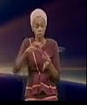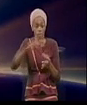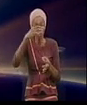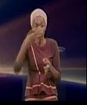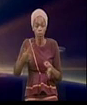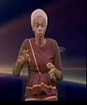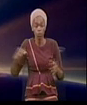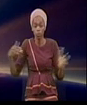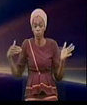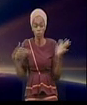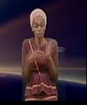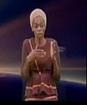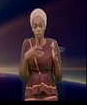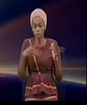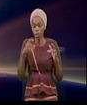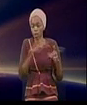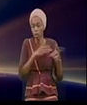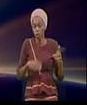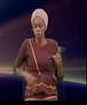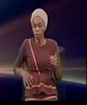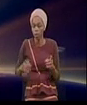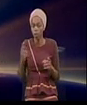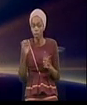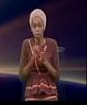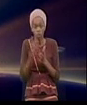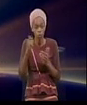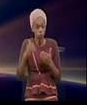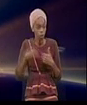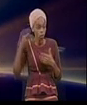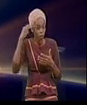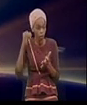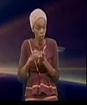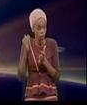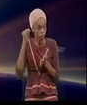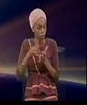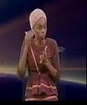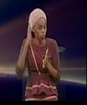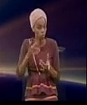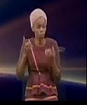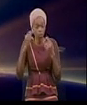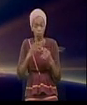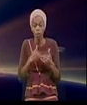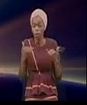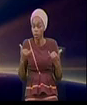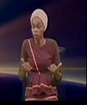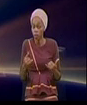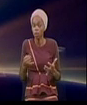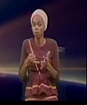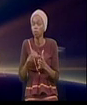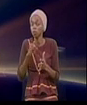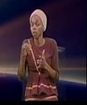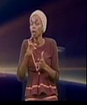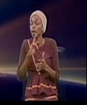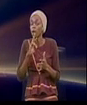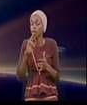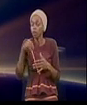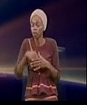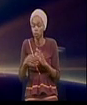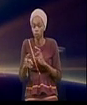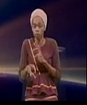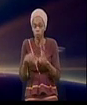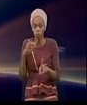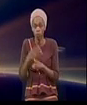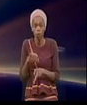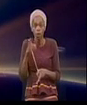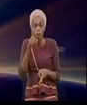spirit of Antichrist, whereof ye have heard that it should come, and even now already is it in the world.